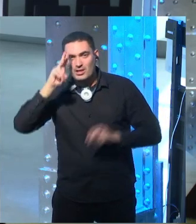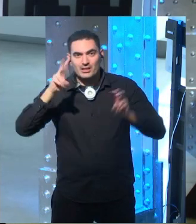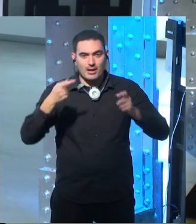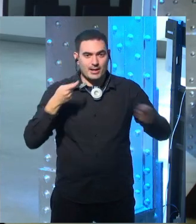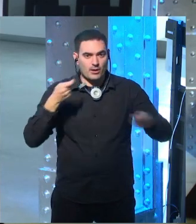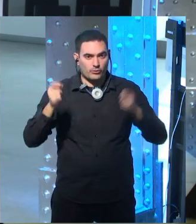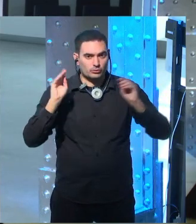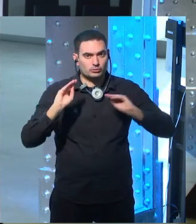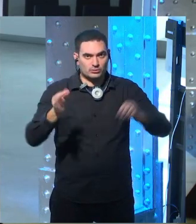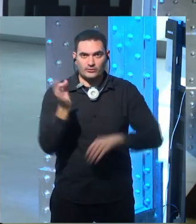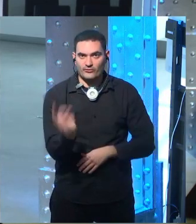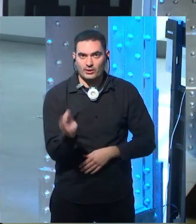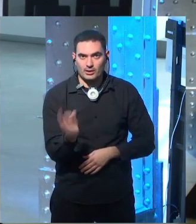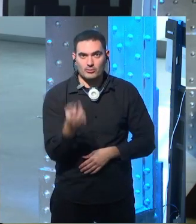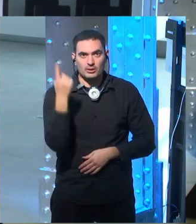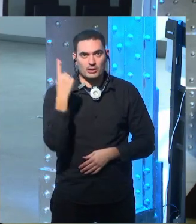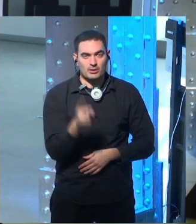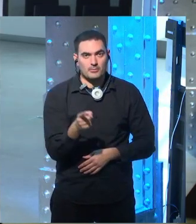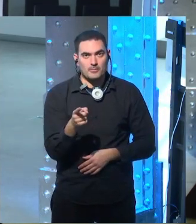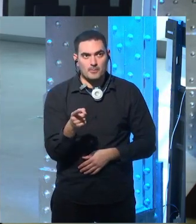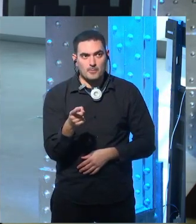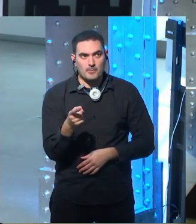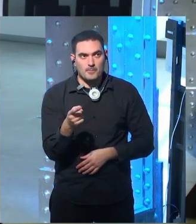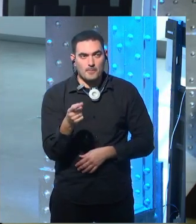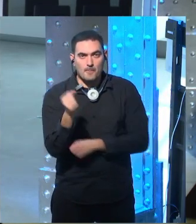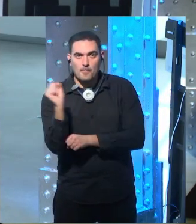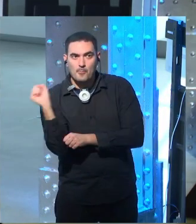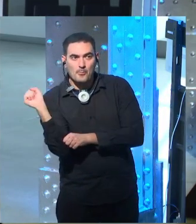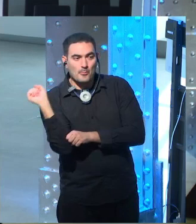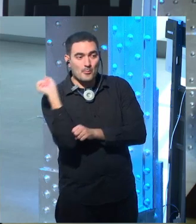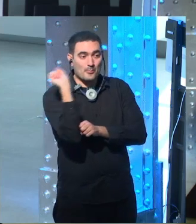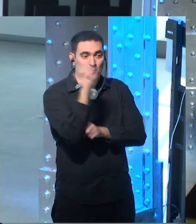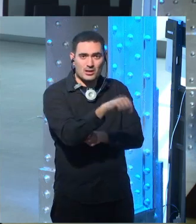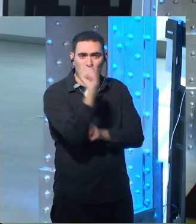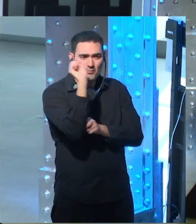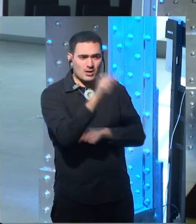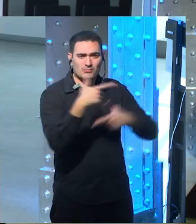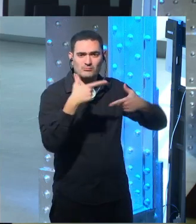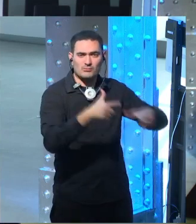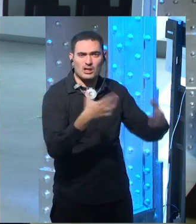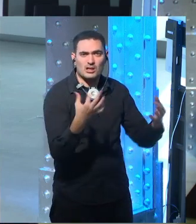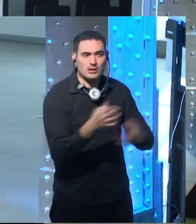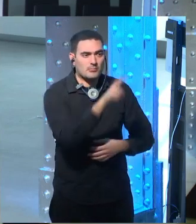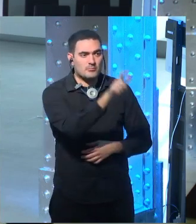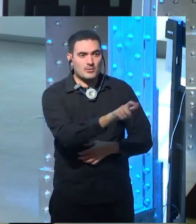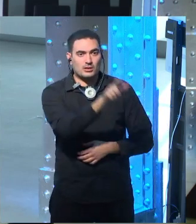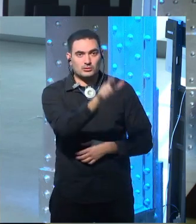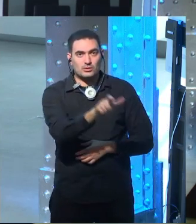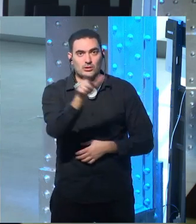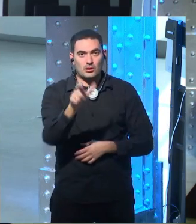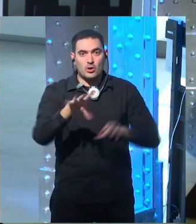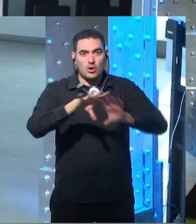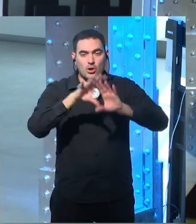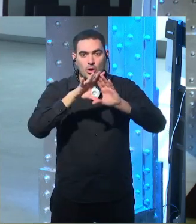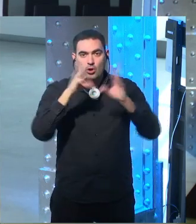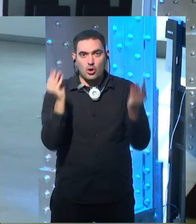Most people work in non-tradable sectors of the economy that are not exposed to globalization, but